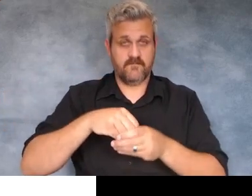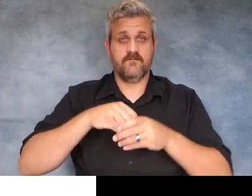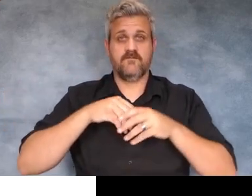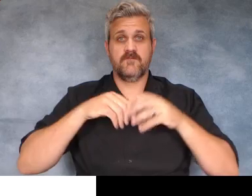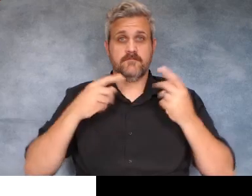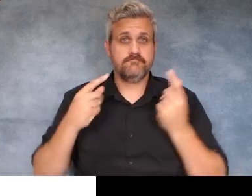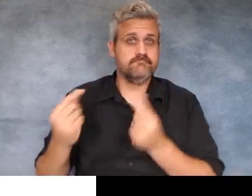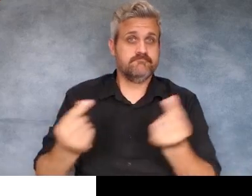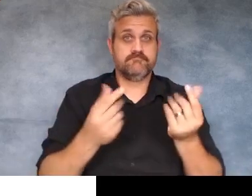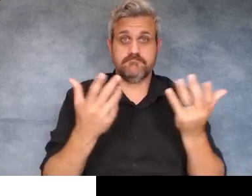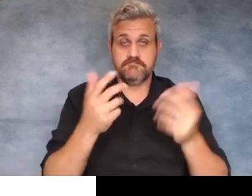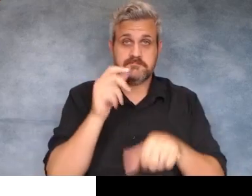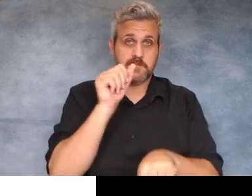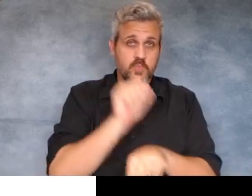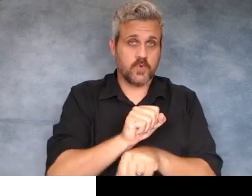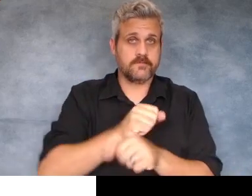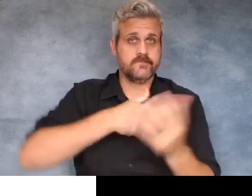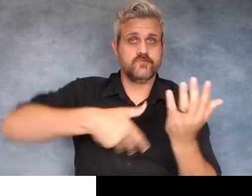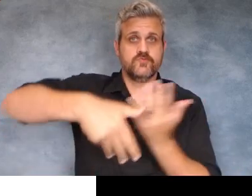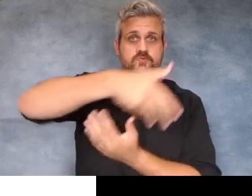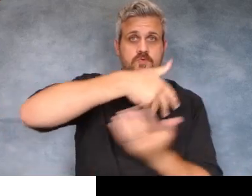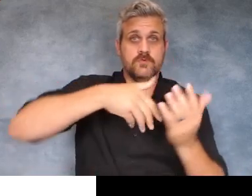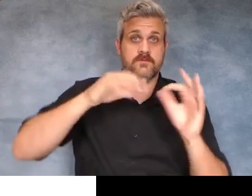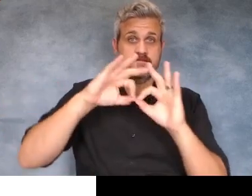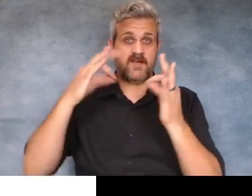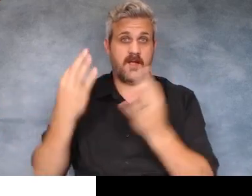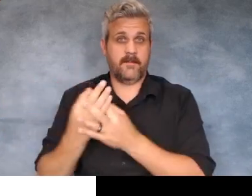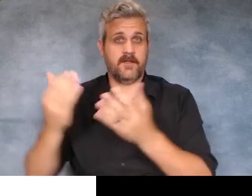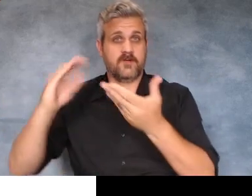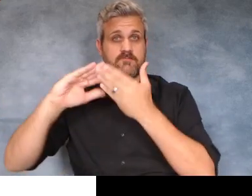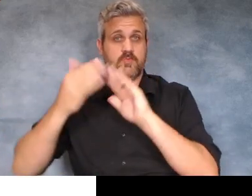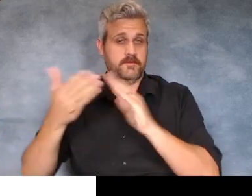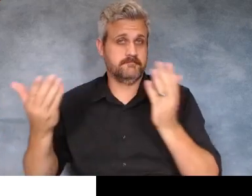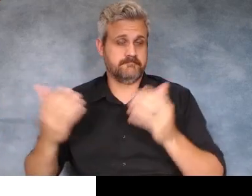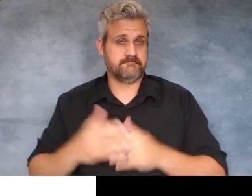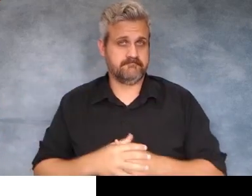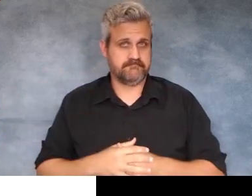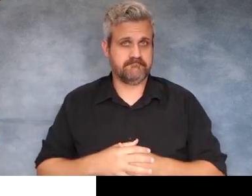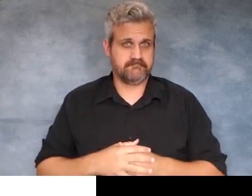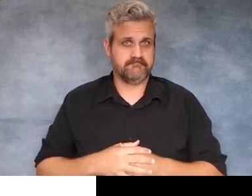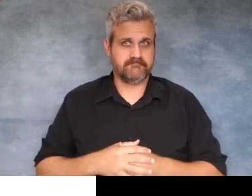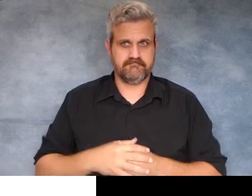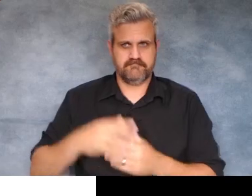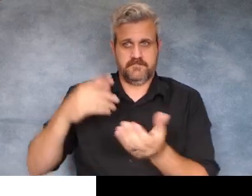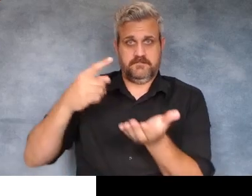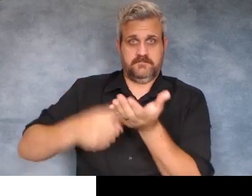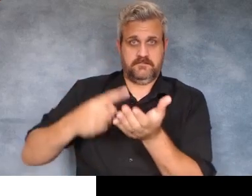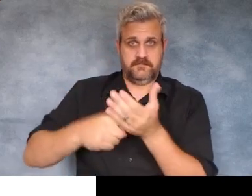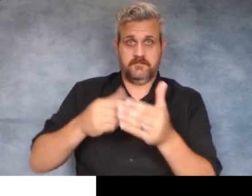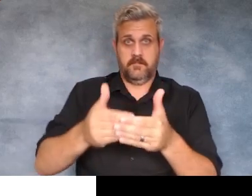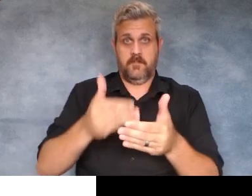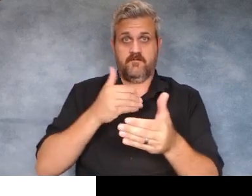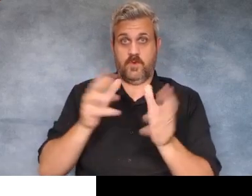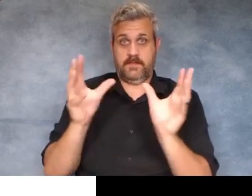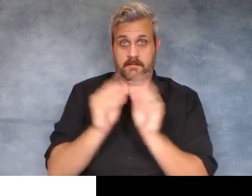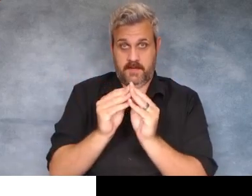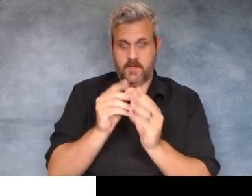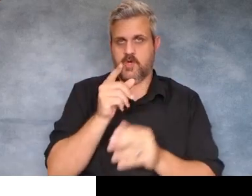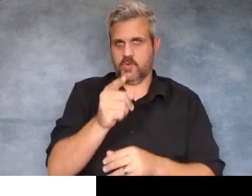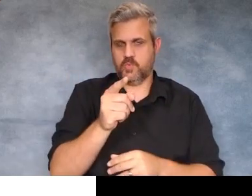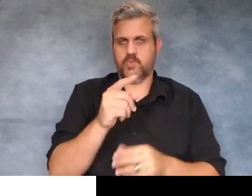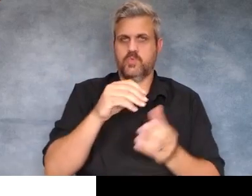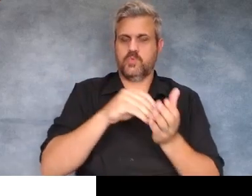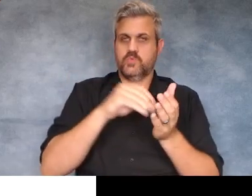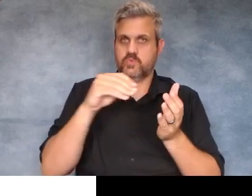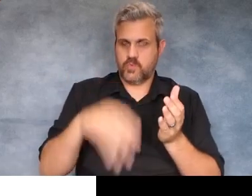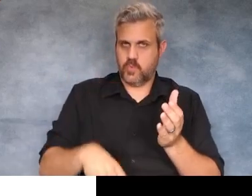be work, social, family, and community related. By having this discussion prior to the meeting, both you and your student will